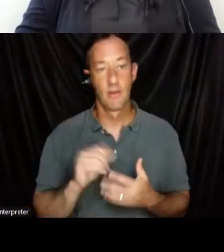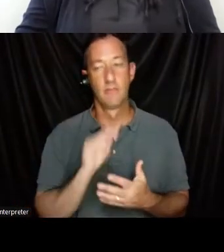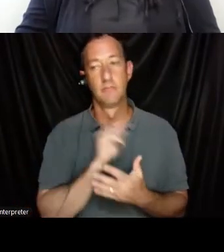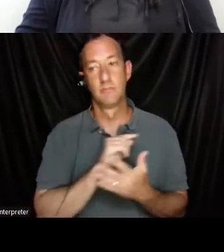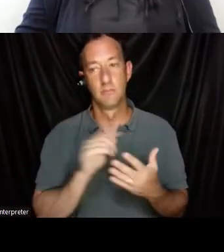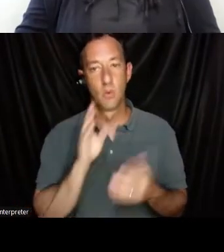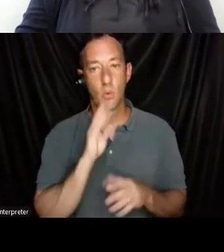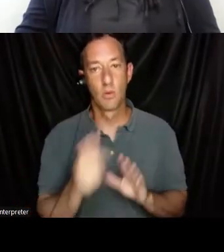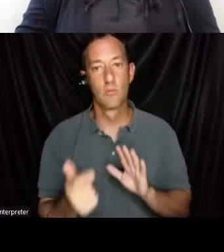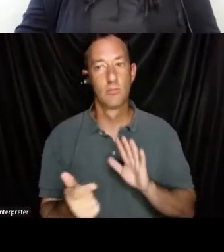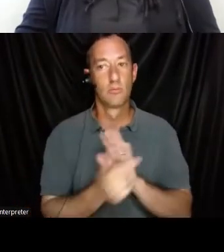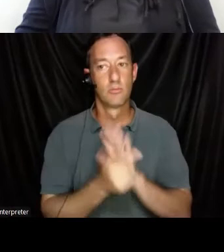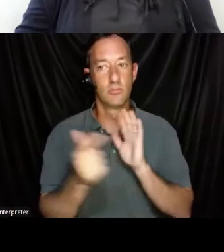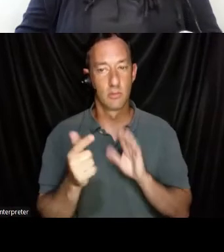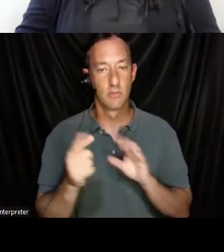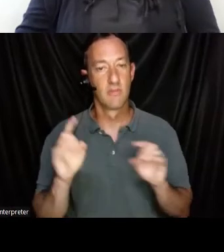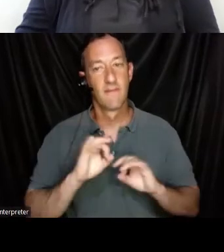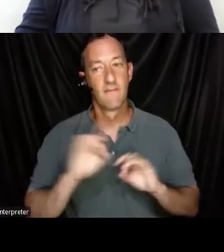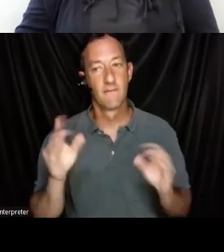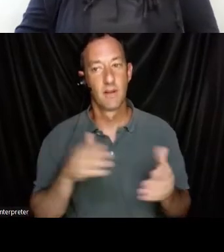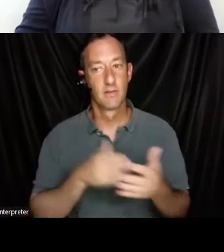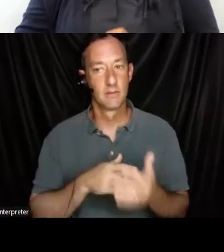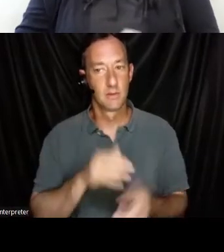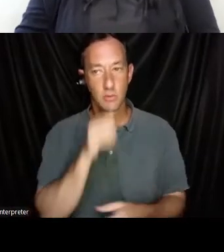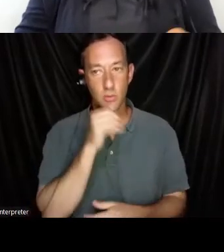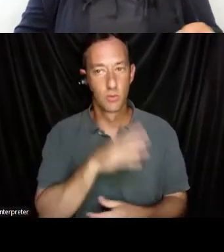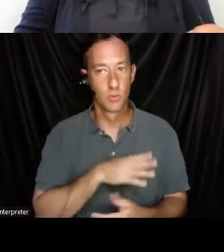by the Violence Against Women Act.